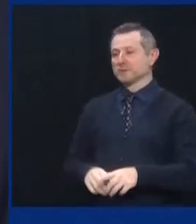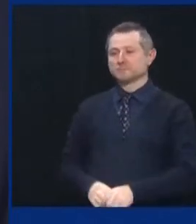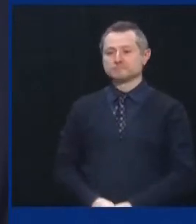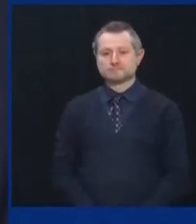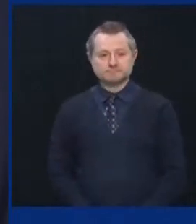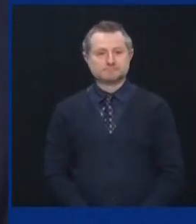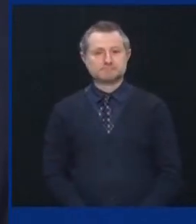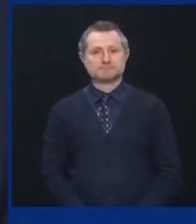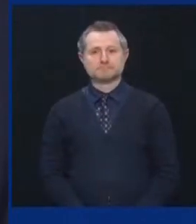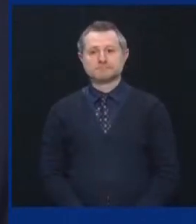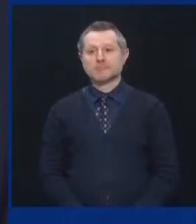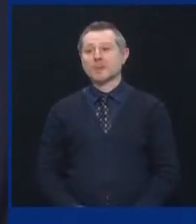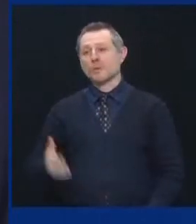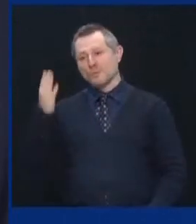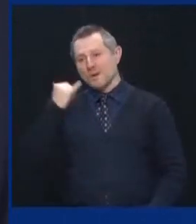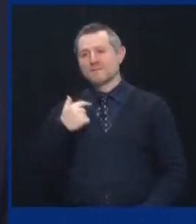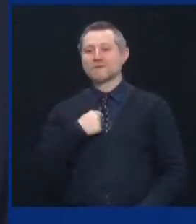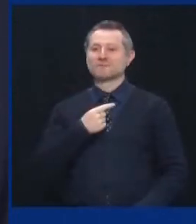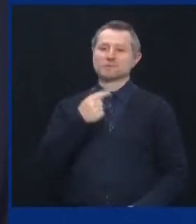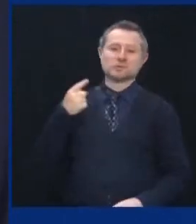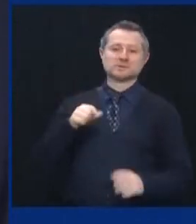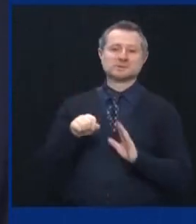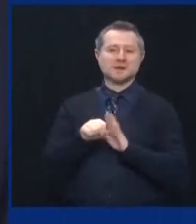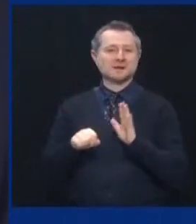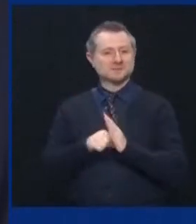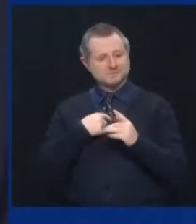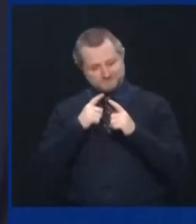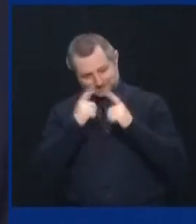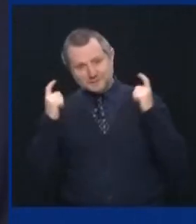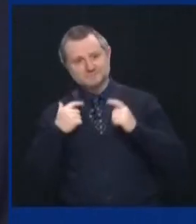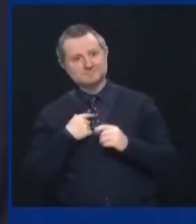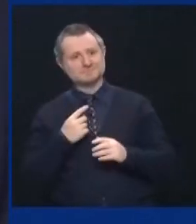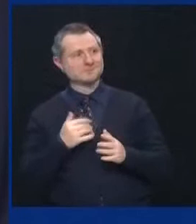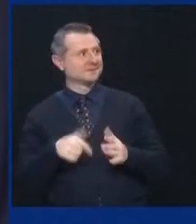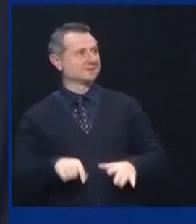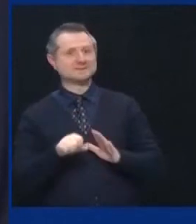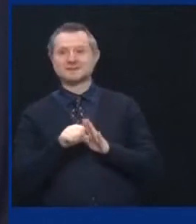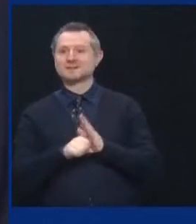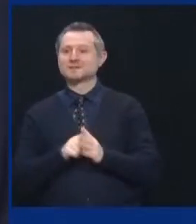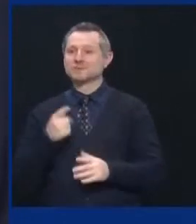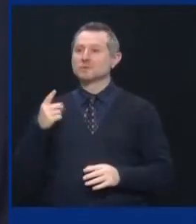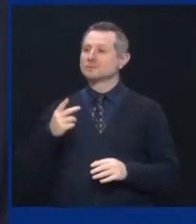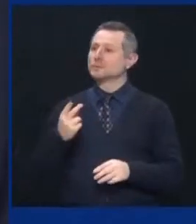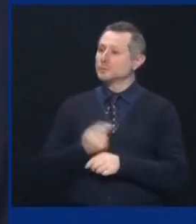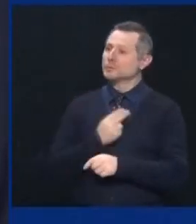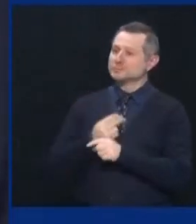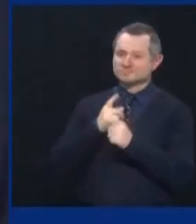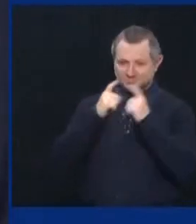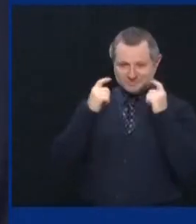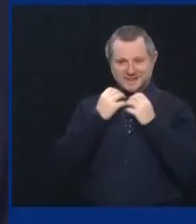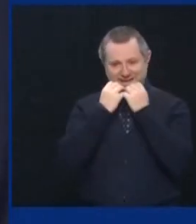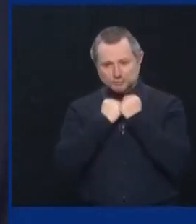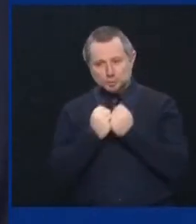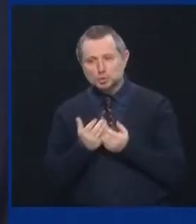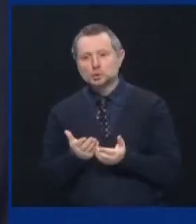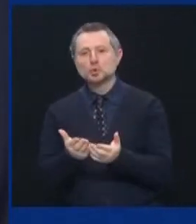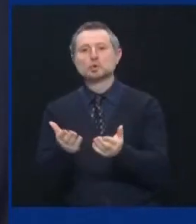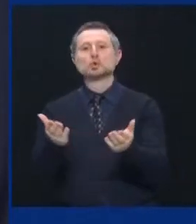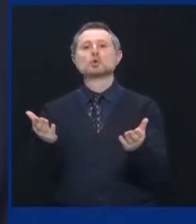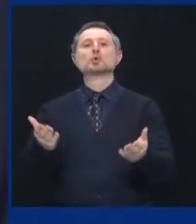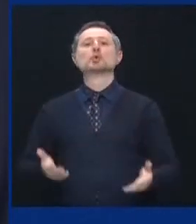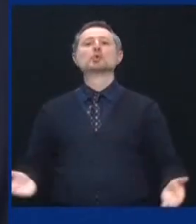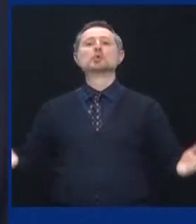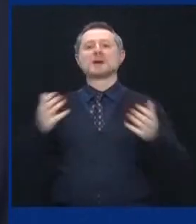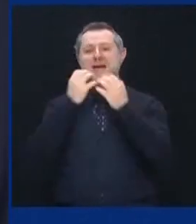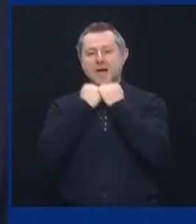were the first state to wear masks. Because we were the first state to make the statement, I care about you, and you care